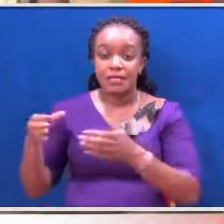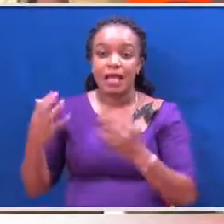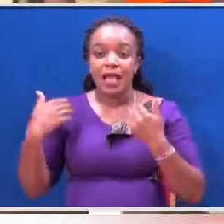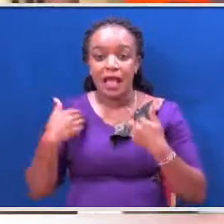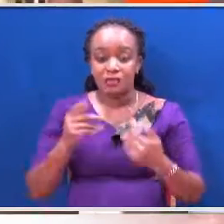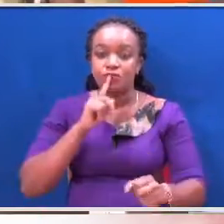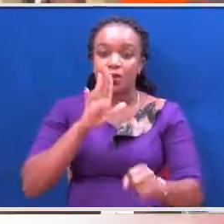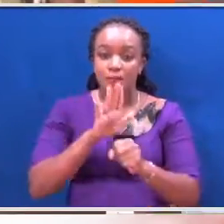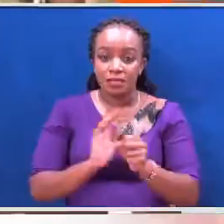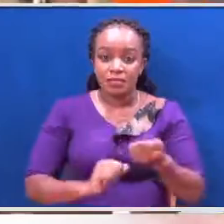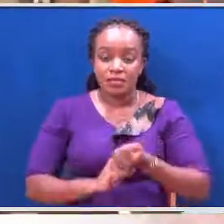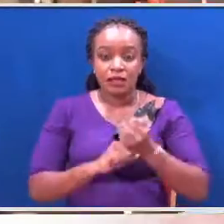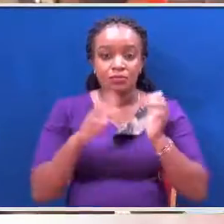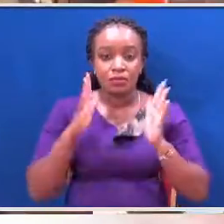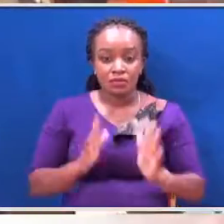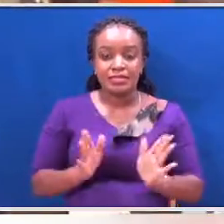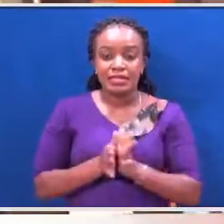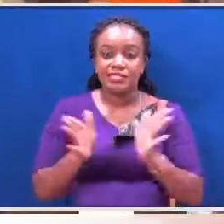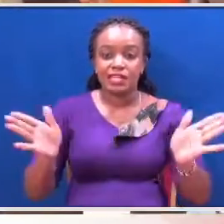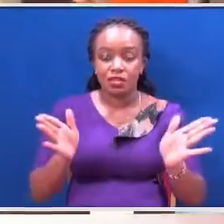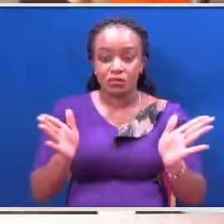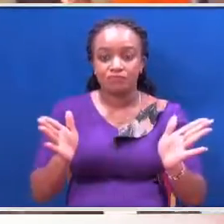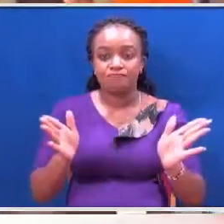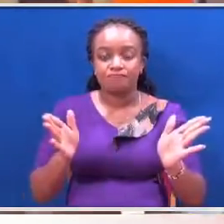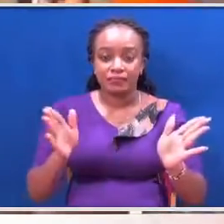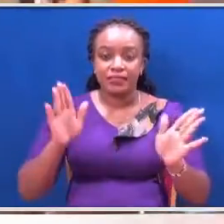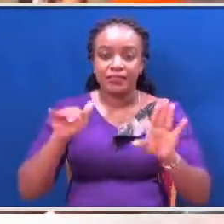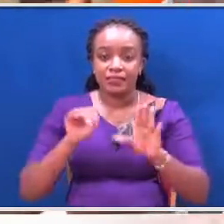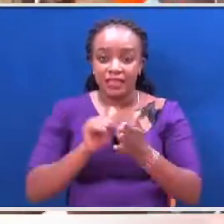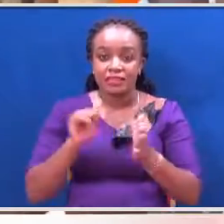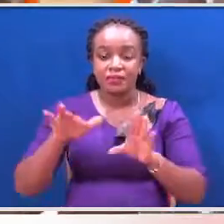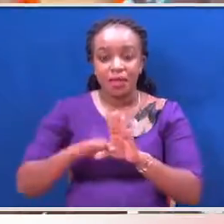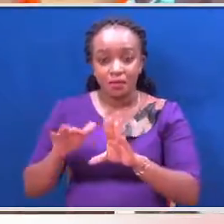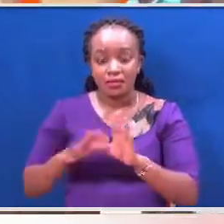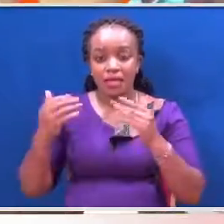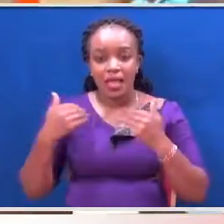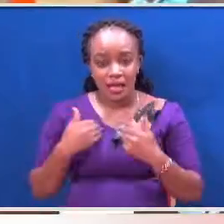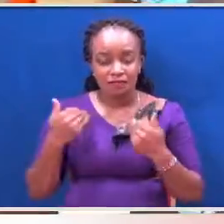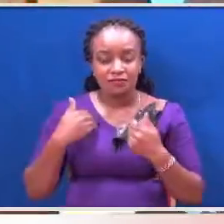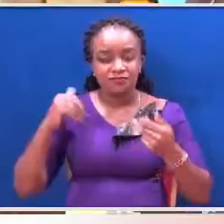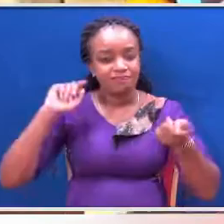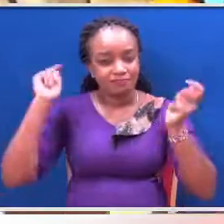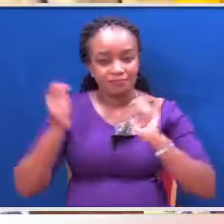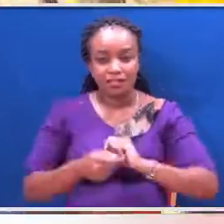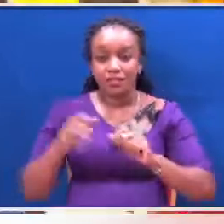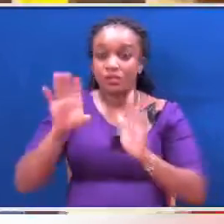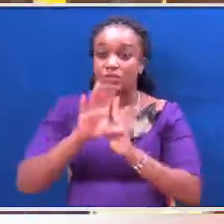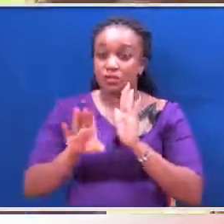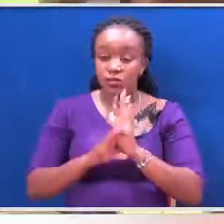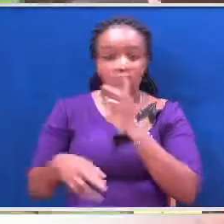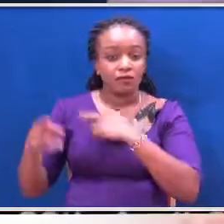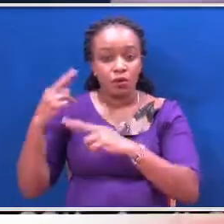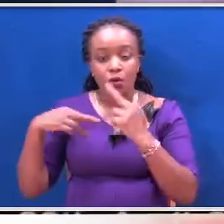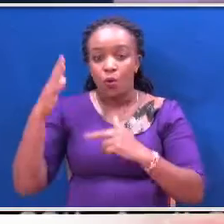supporters and the general public that its members are only differing on the constitutional review, since it is a